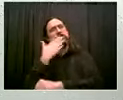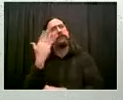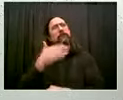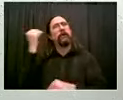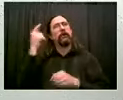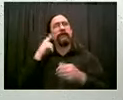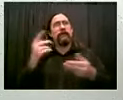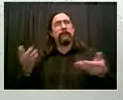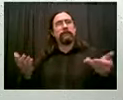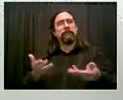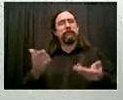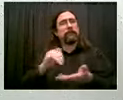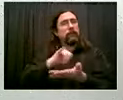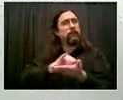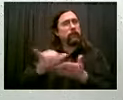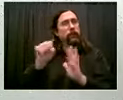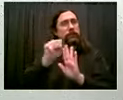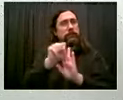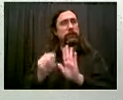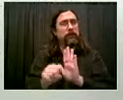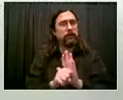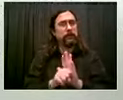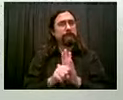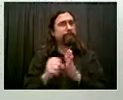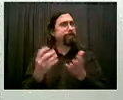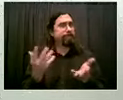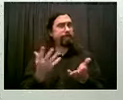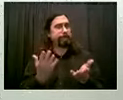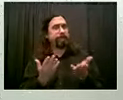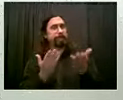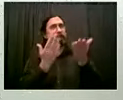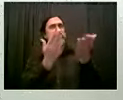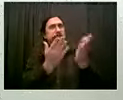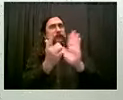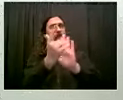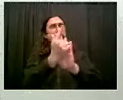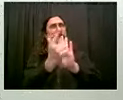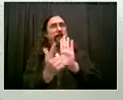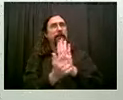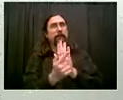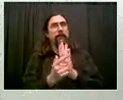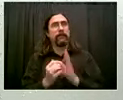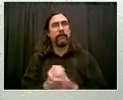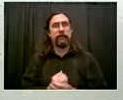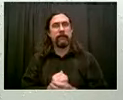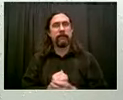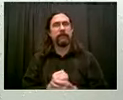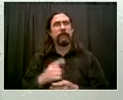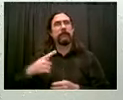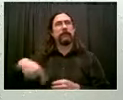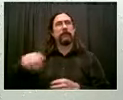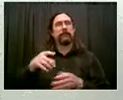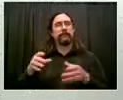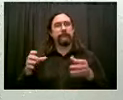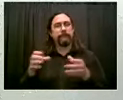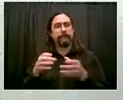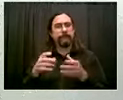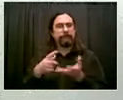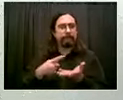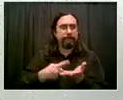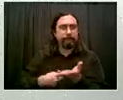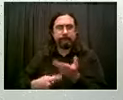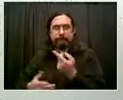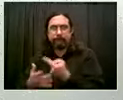The legislation will ensure that when a person is released on parole, they have a